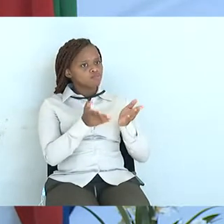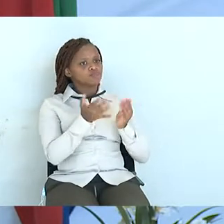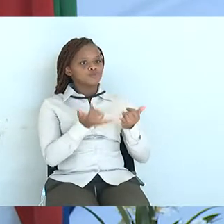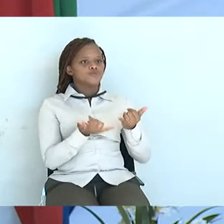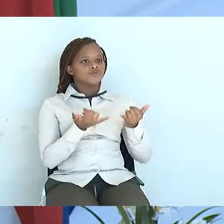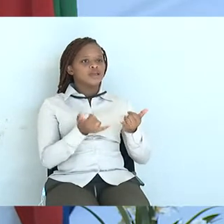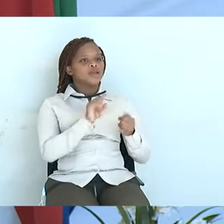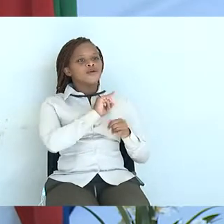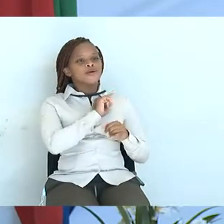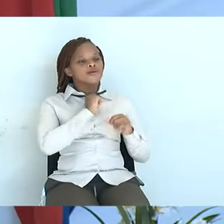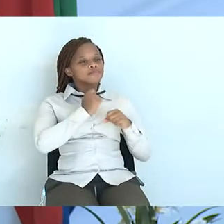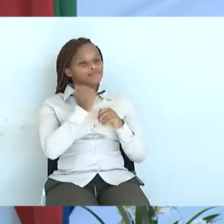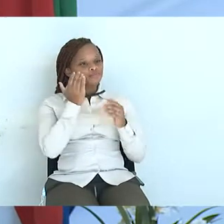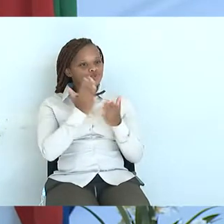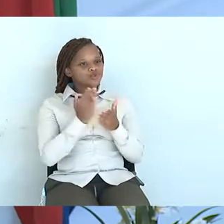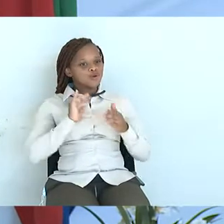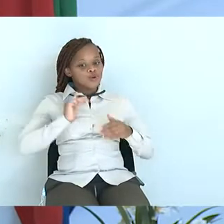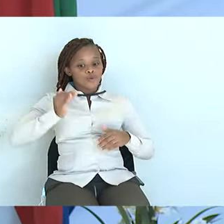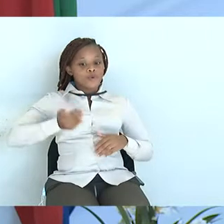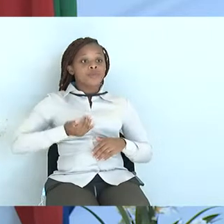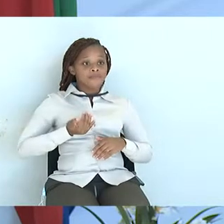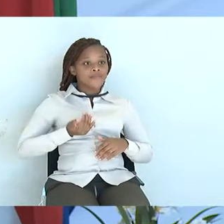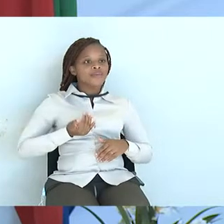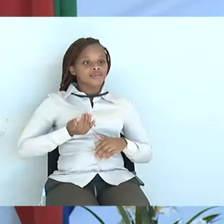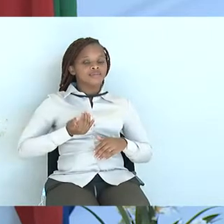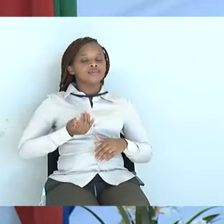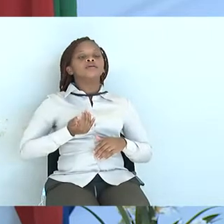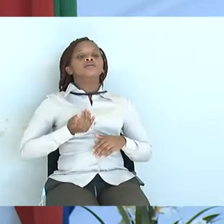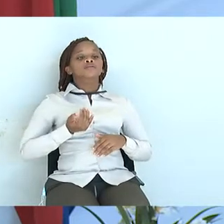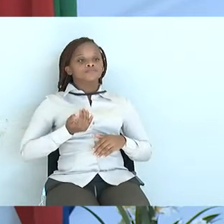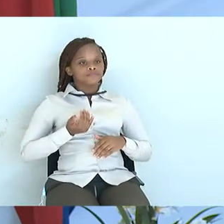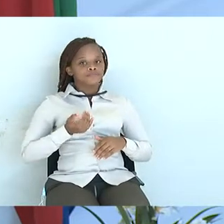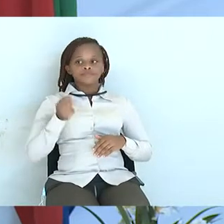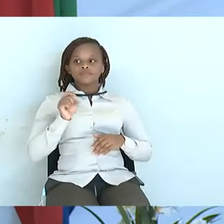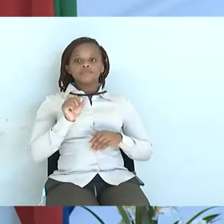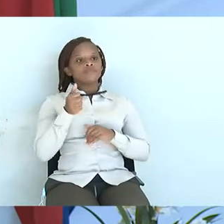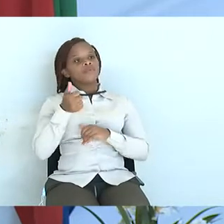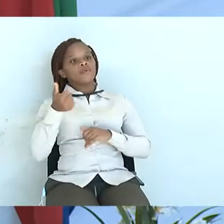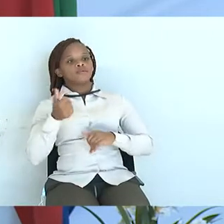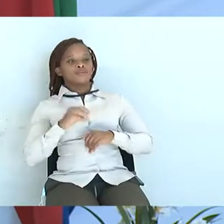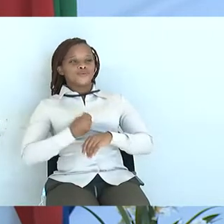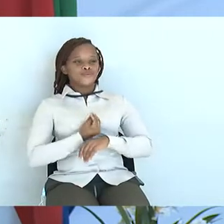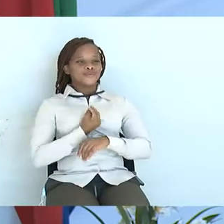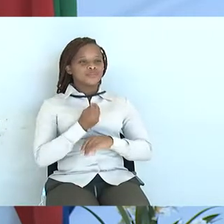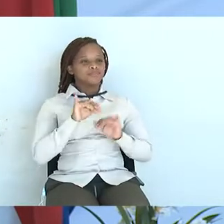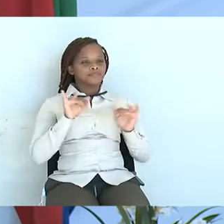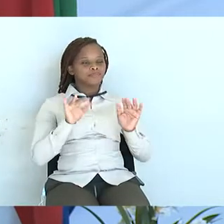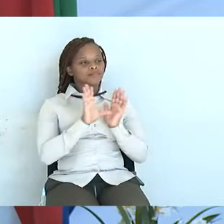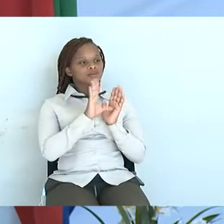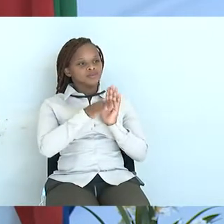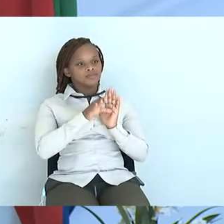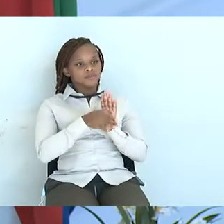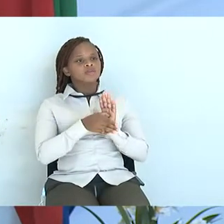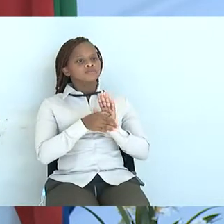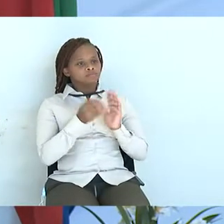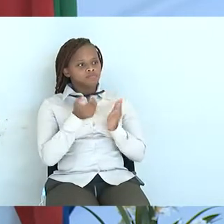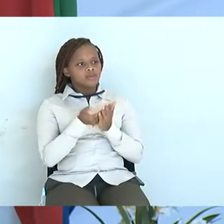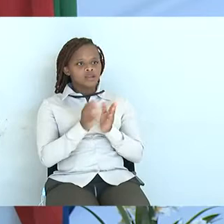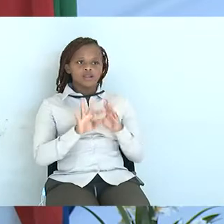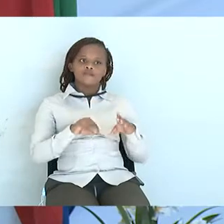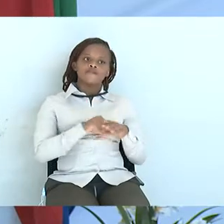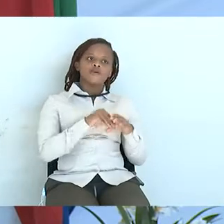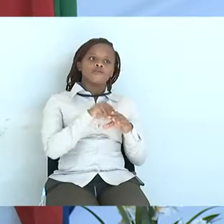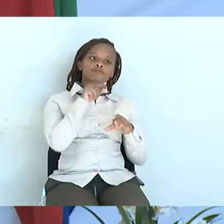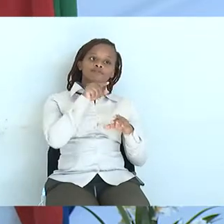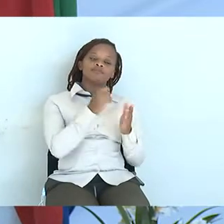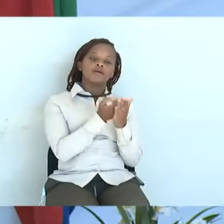youth are at the forefront of this development. And we reach that goal of equality and equity